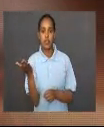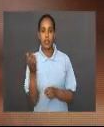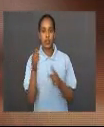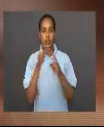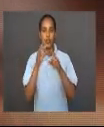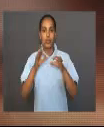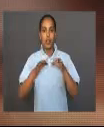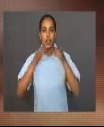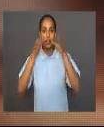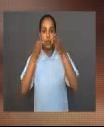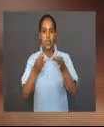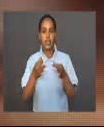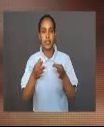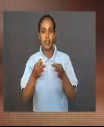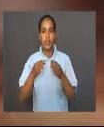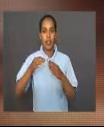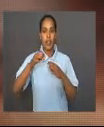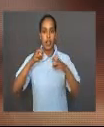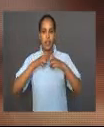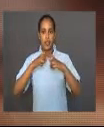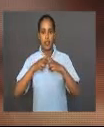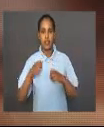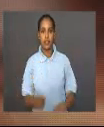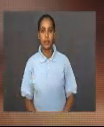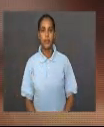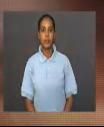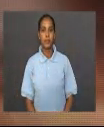to transmit electricity.